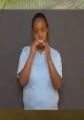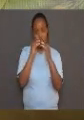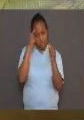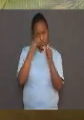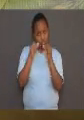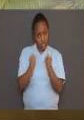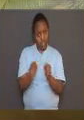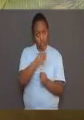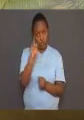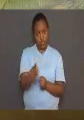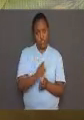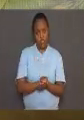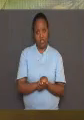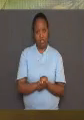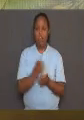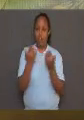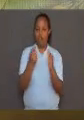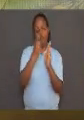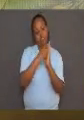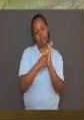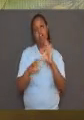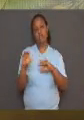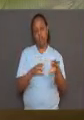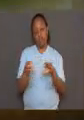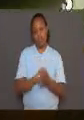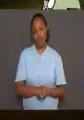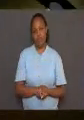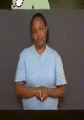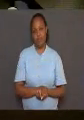equality? Write them down now.